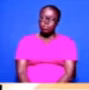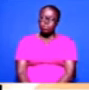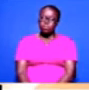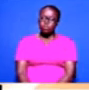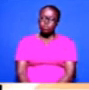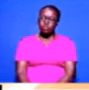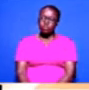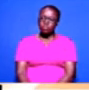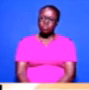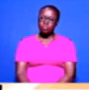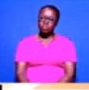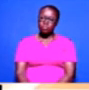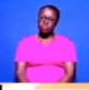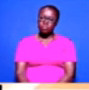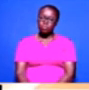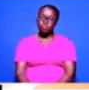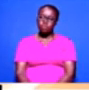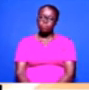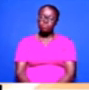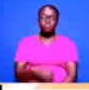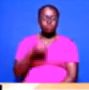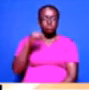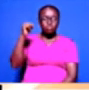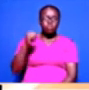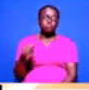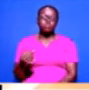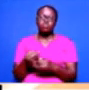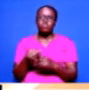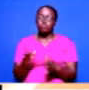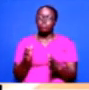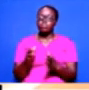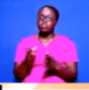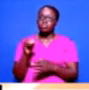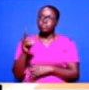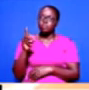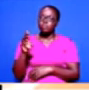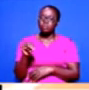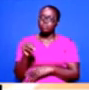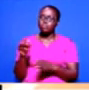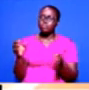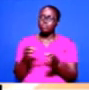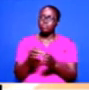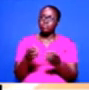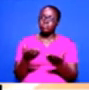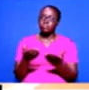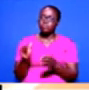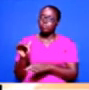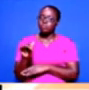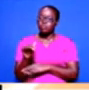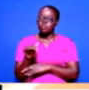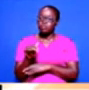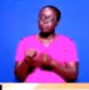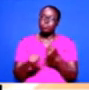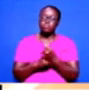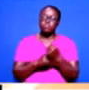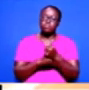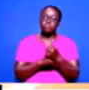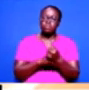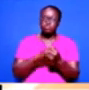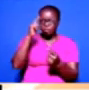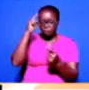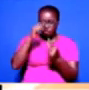Back home, politicians who lost in the recently concluded ODM party primaries have been urged to rally behind the Azimio la